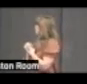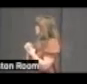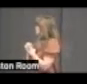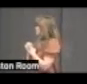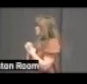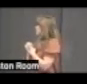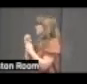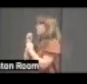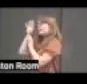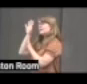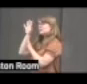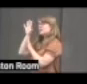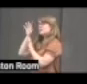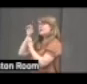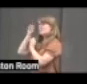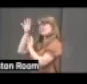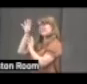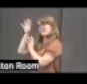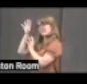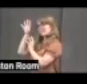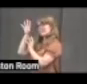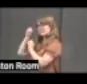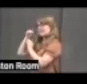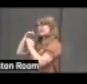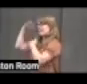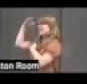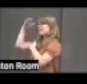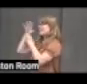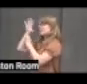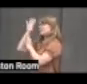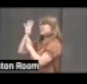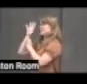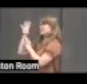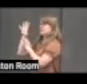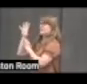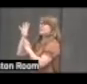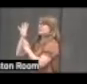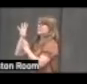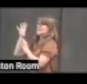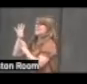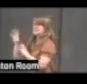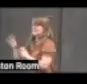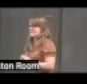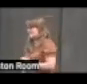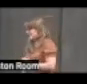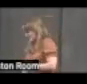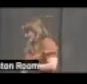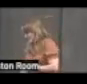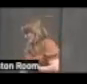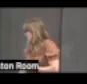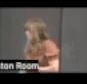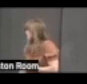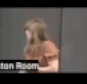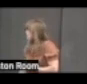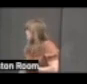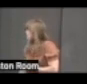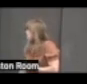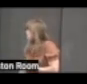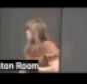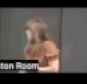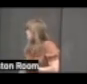it's a way to show how big they are again, right? That they're showing their teeth and how good